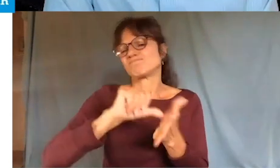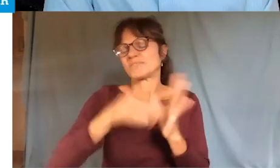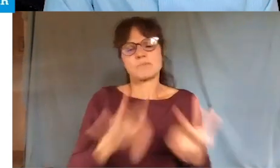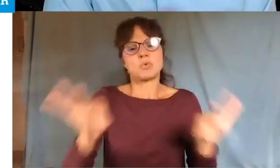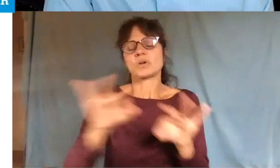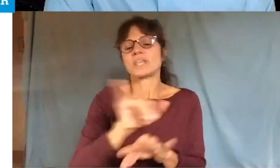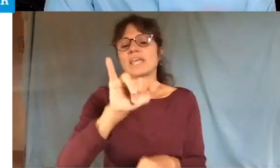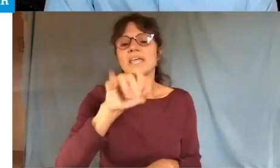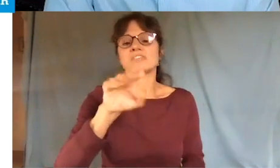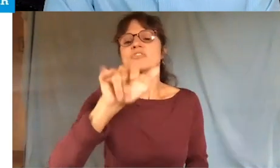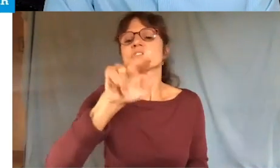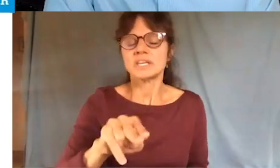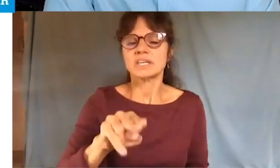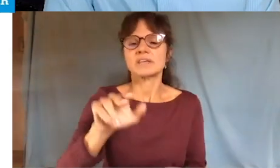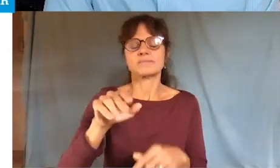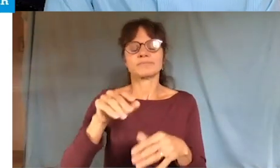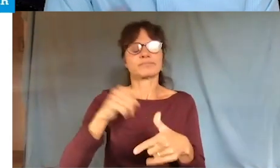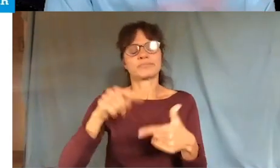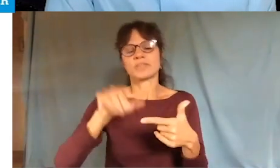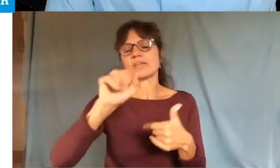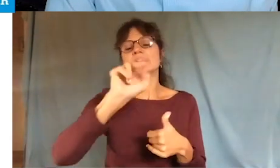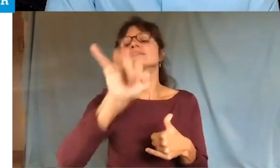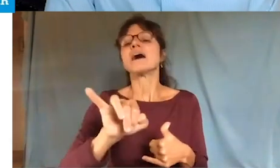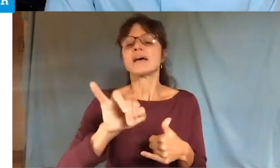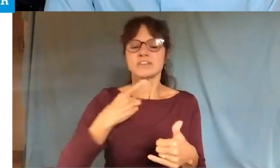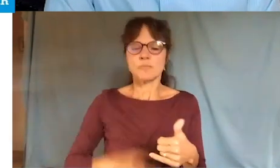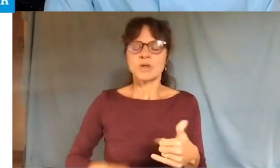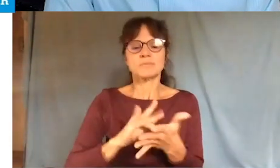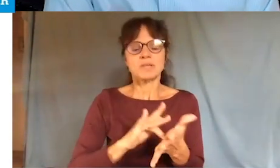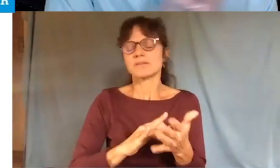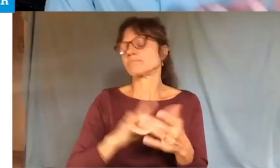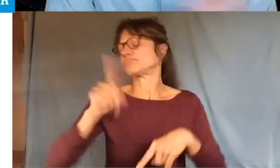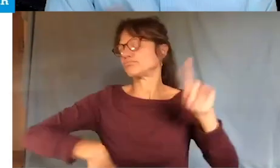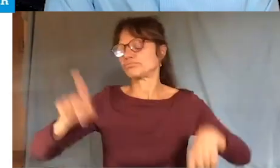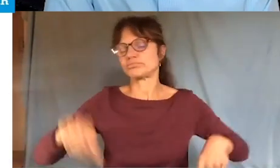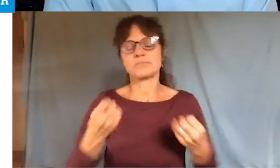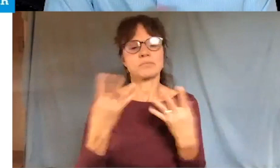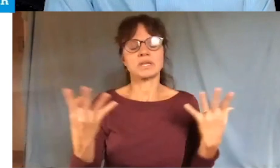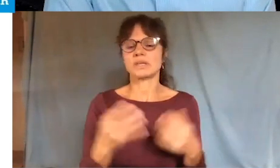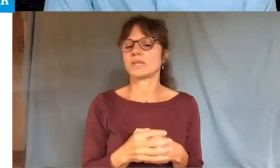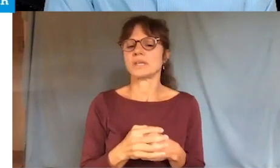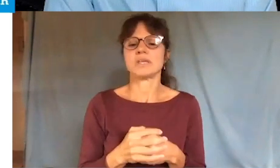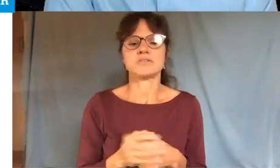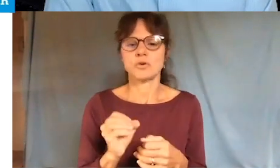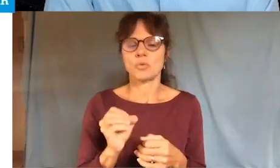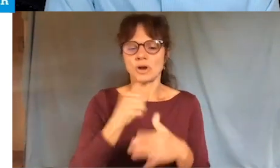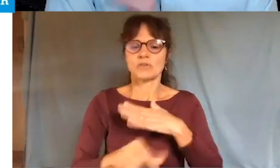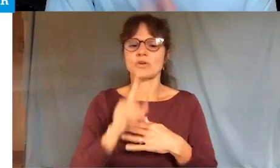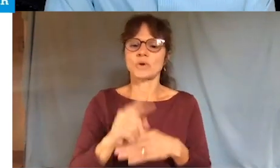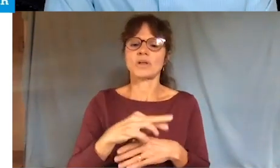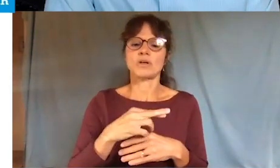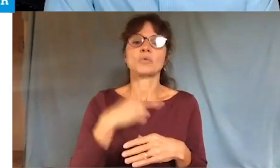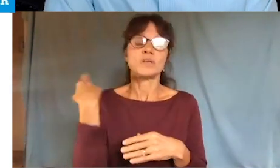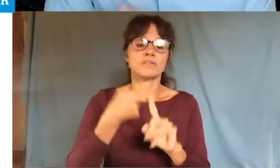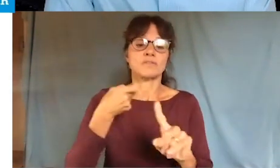insulin, antidepressant medications, you name it. So I think we're under real threat from the drug manufacturers. I think